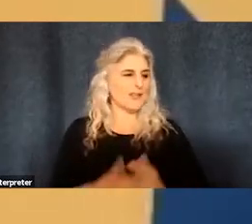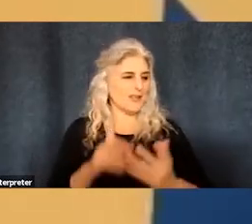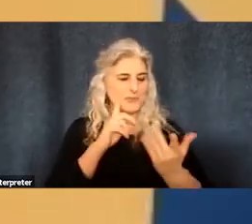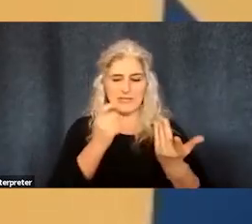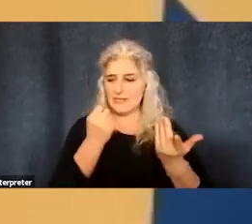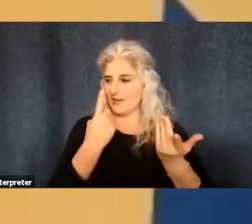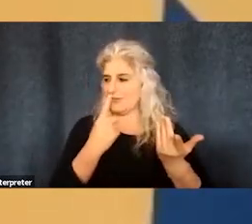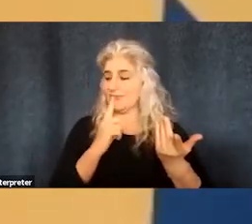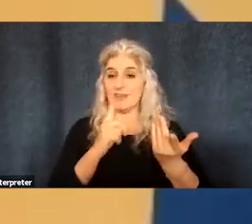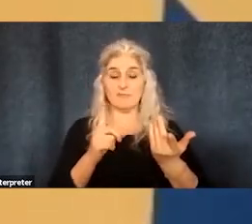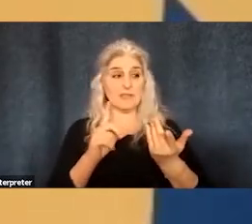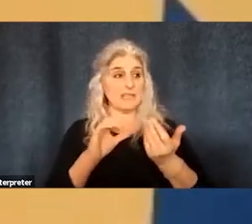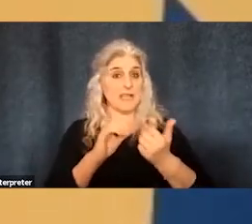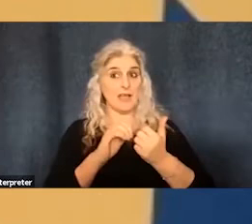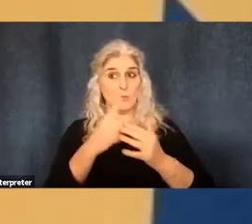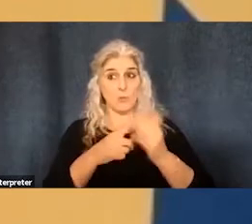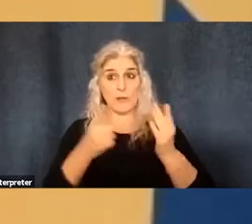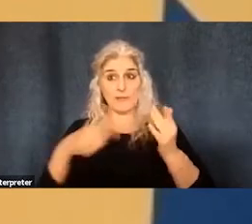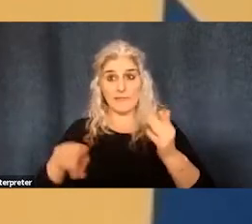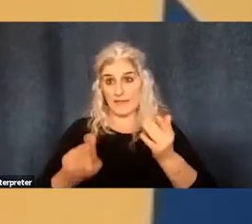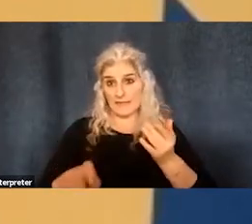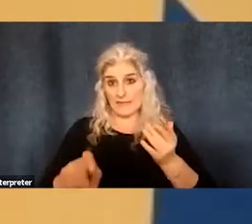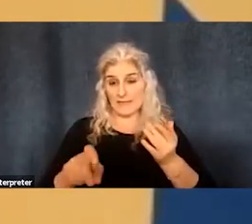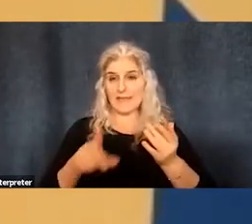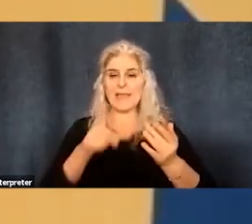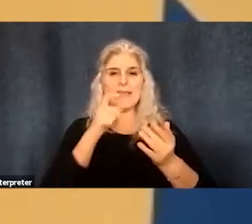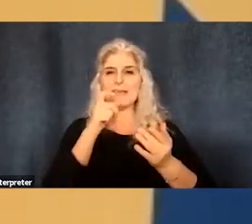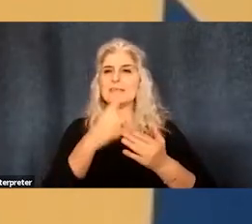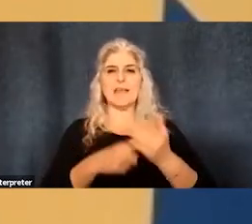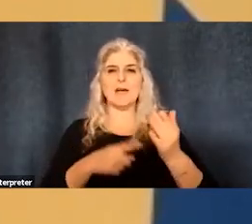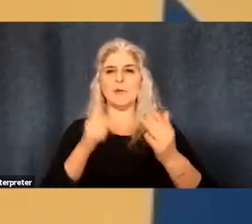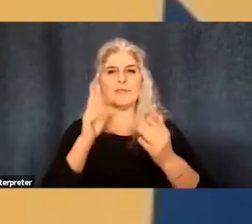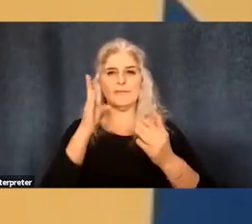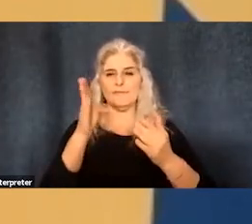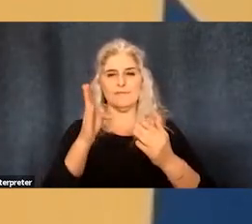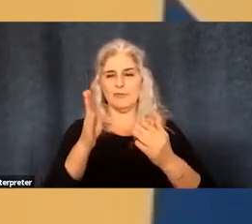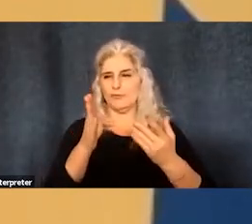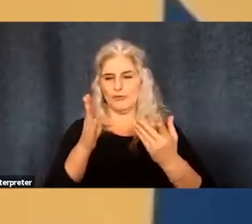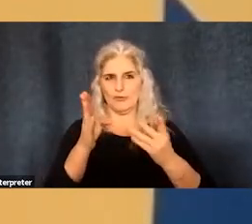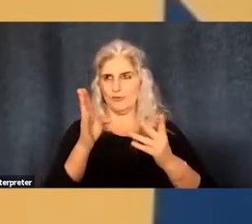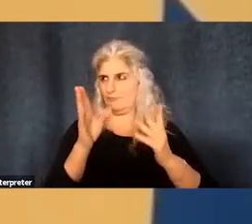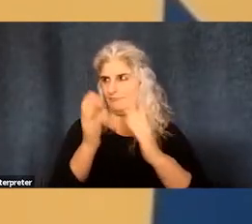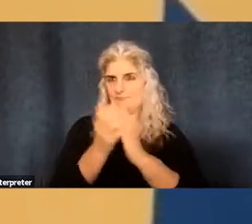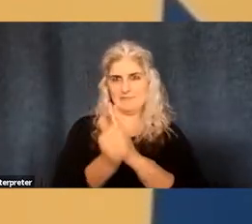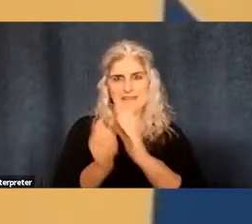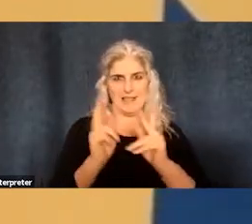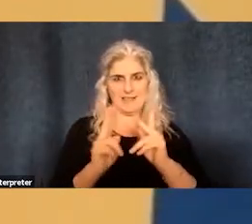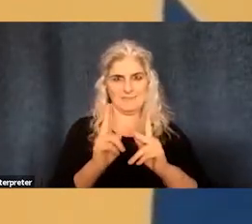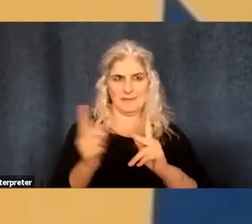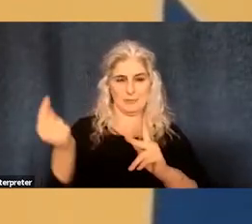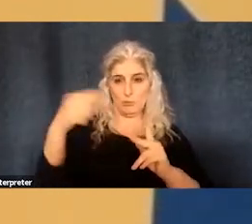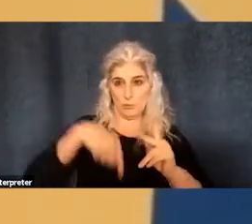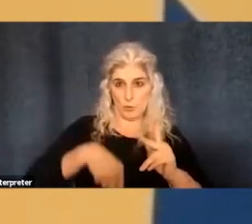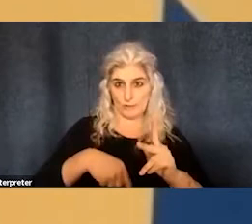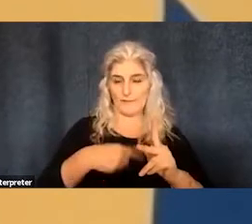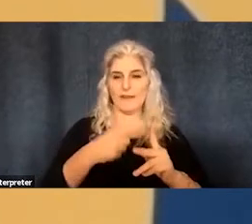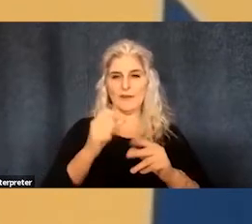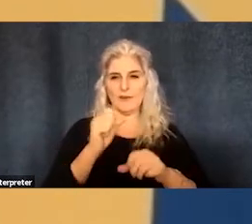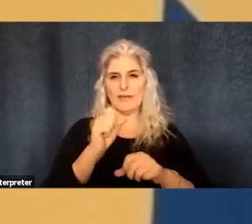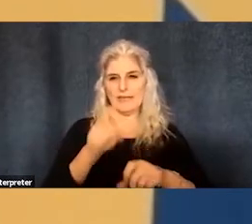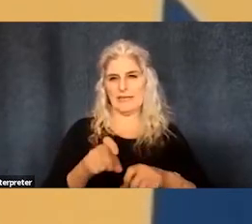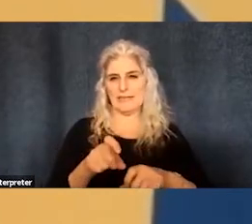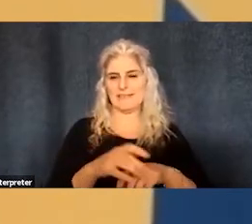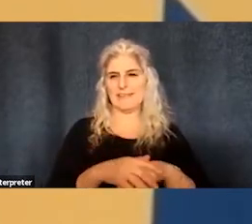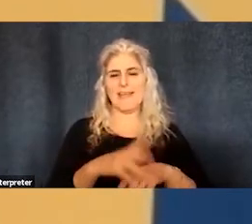what they need is not necessarily what the future talent needs. And so I think those are really, really